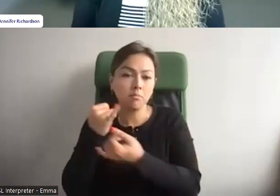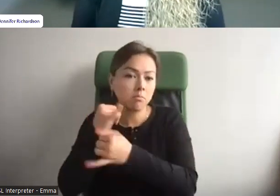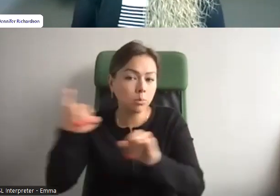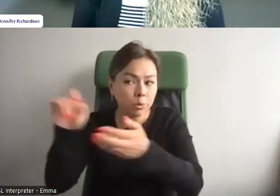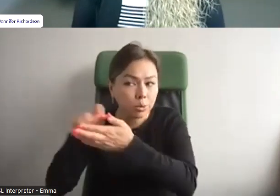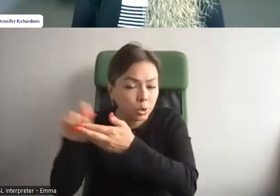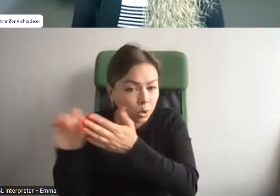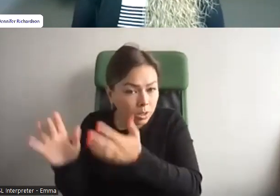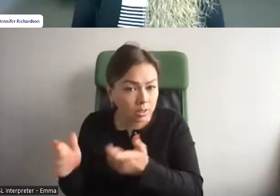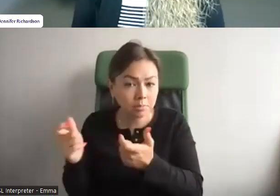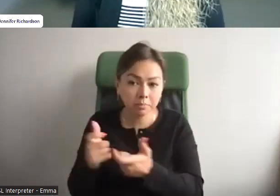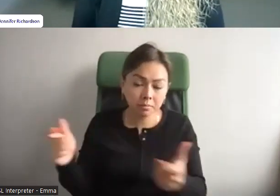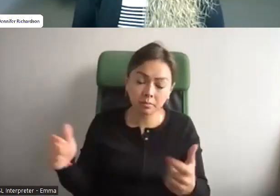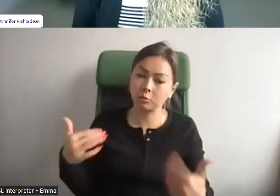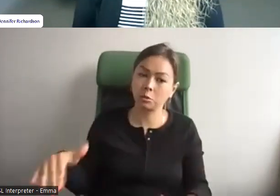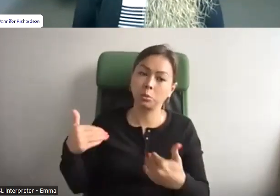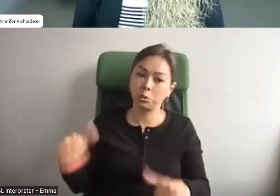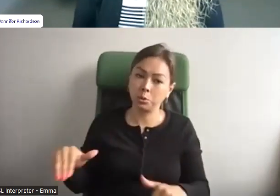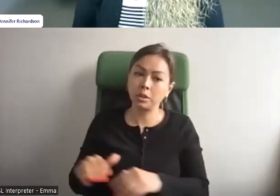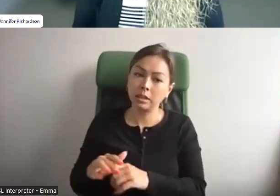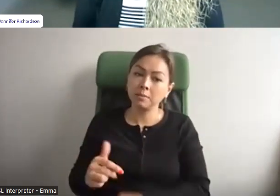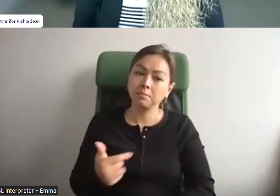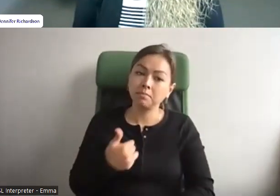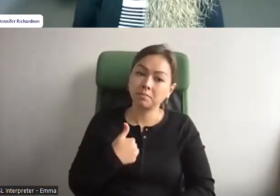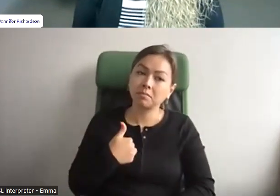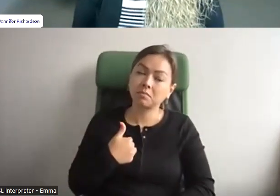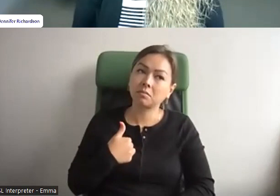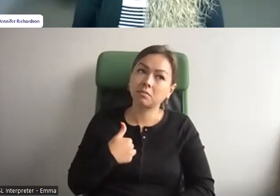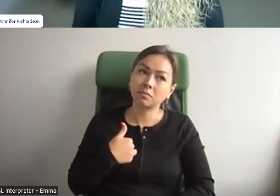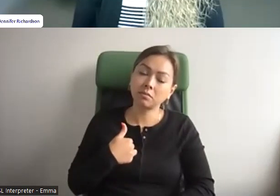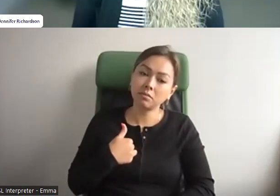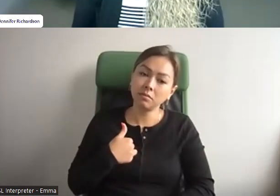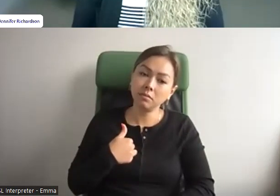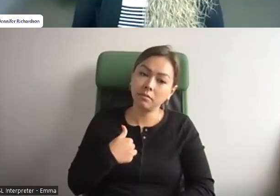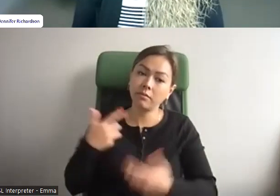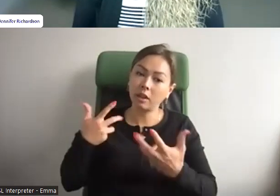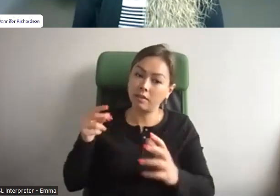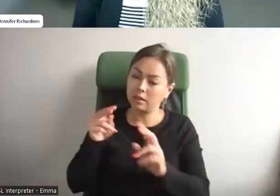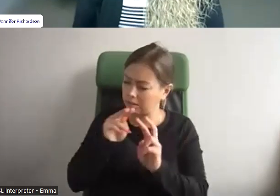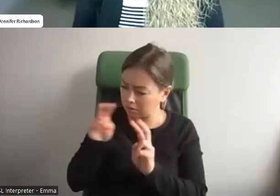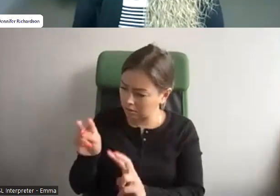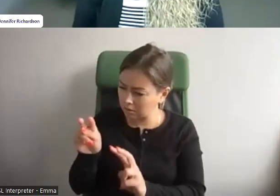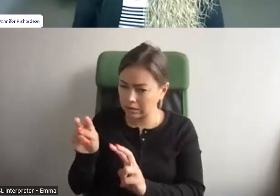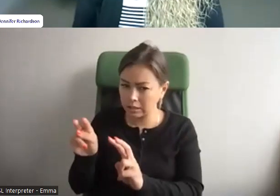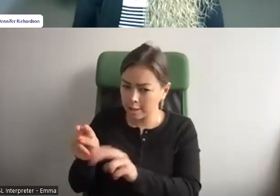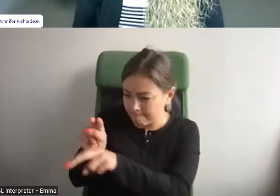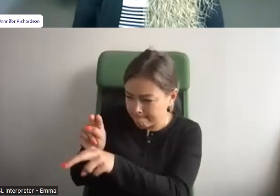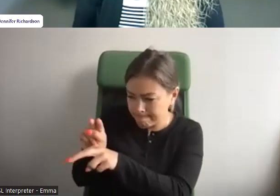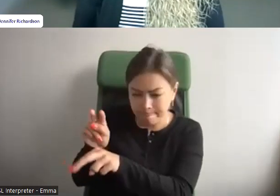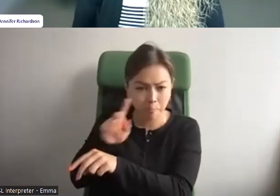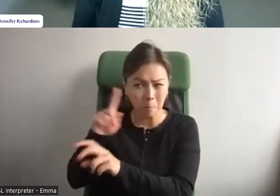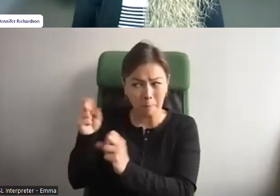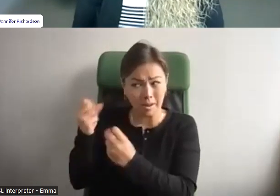So yeah, I would say, as somebody who's looked at this issue for many